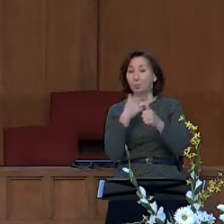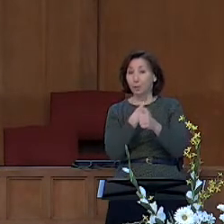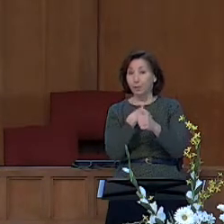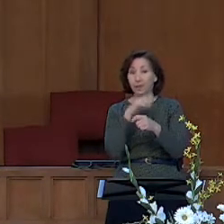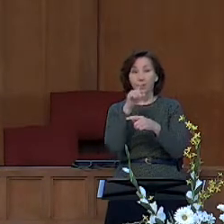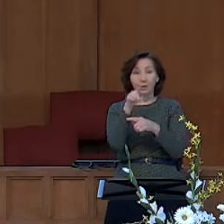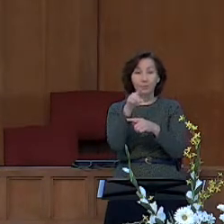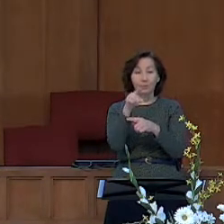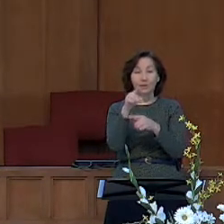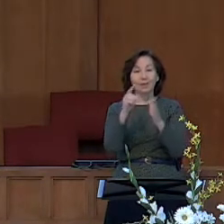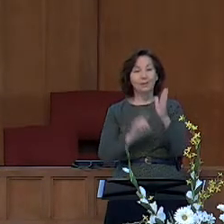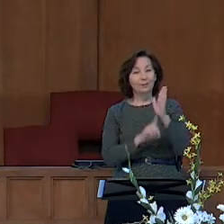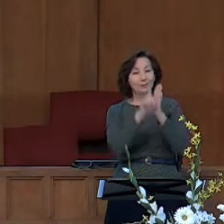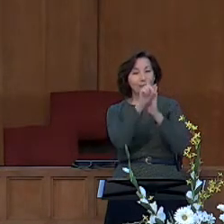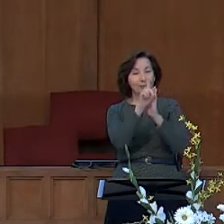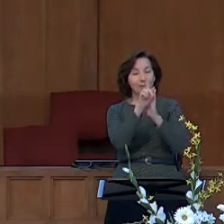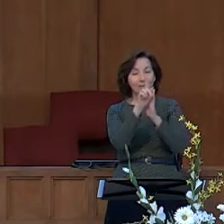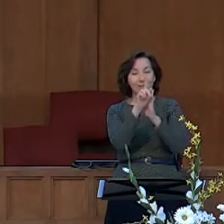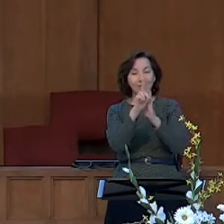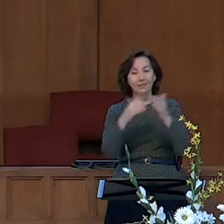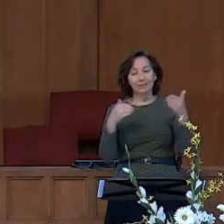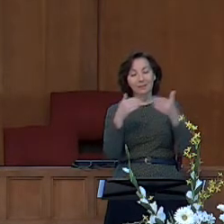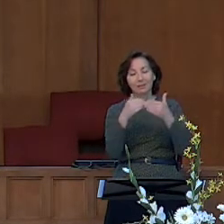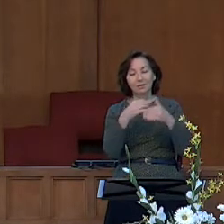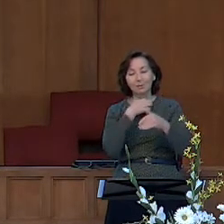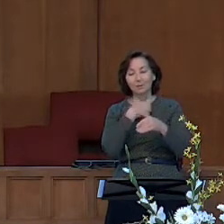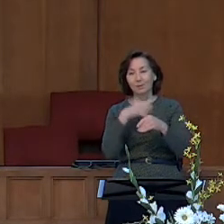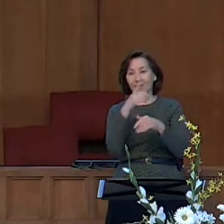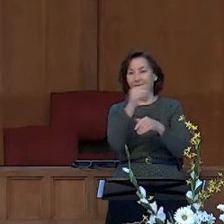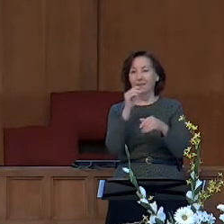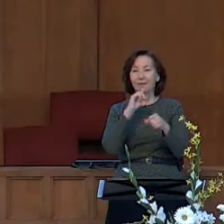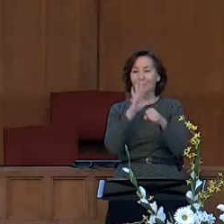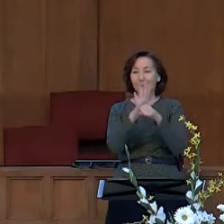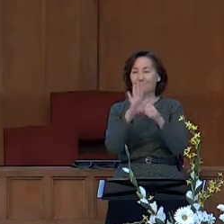how are you developing the intimacy, the passion, and the commitment?